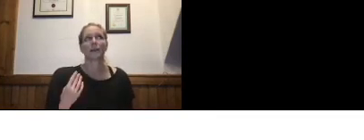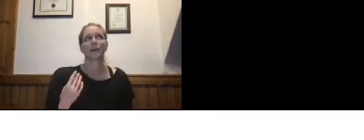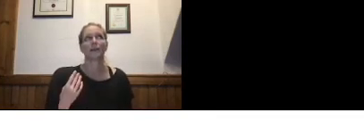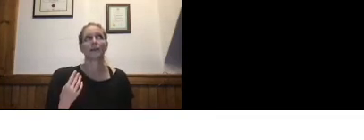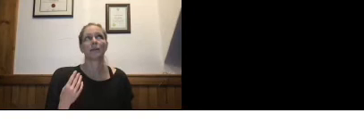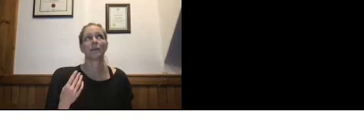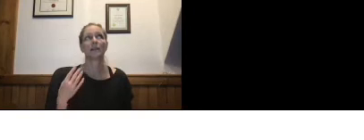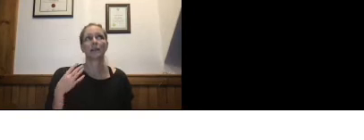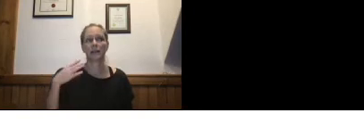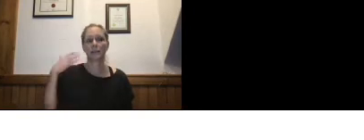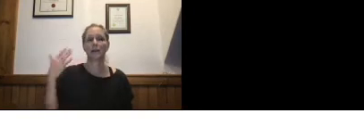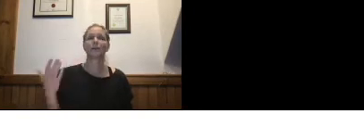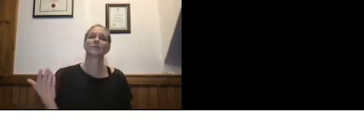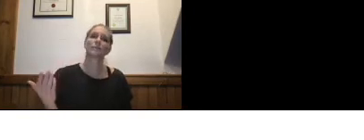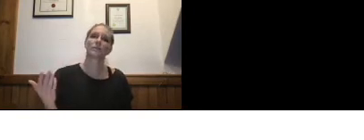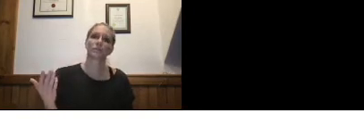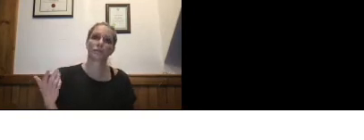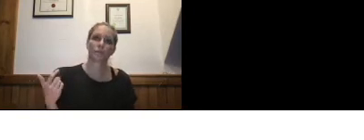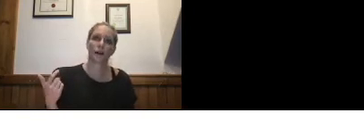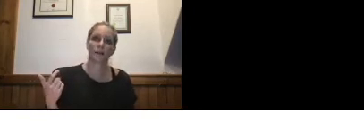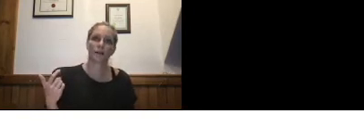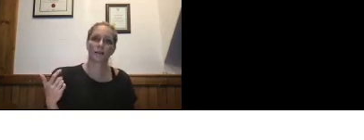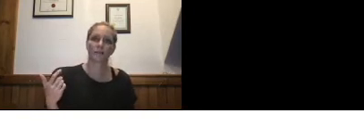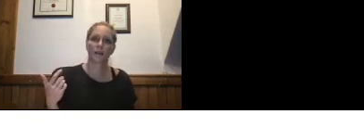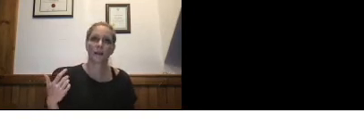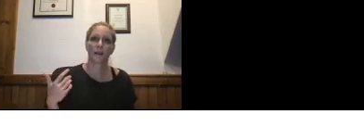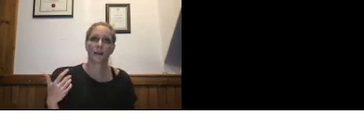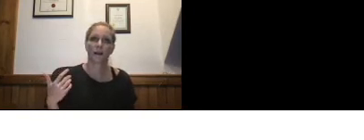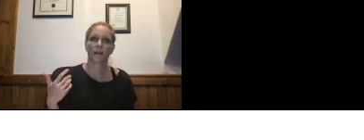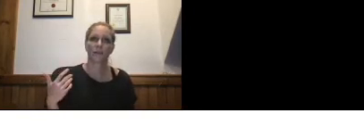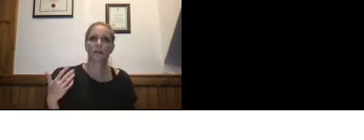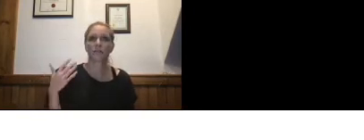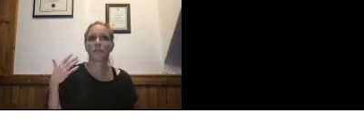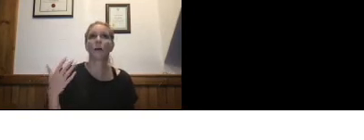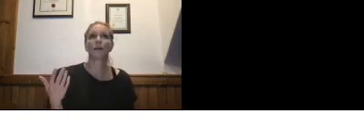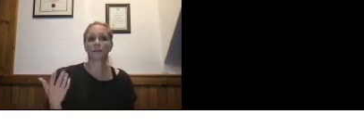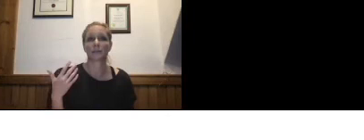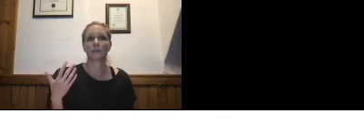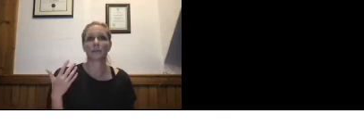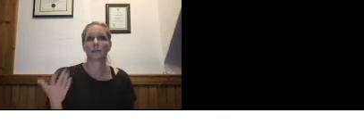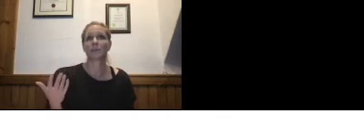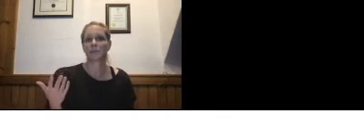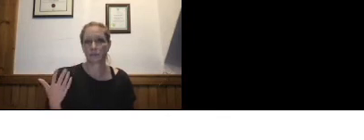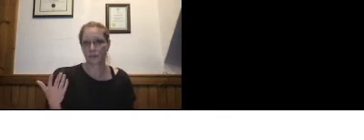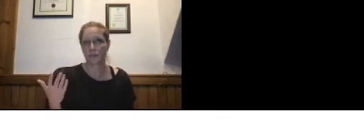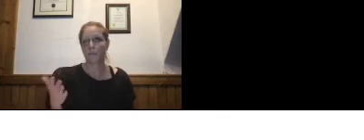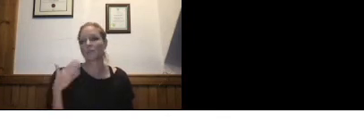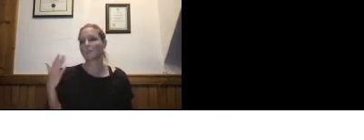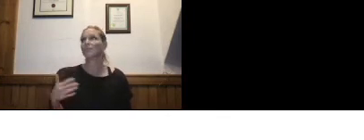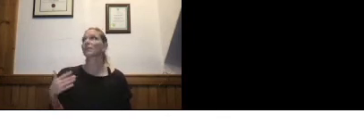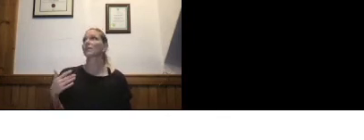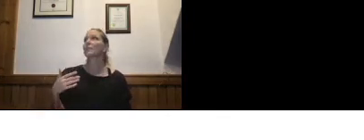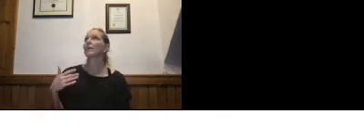which really came about because the researchers were asking the question of when symptoms start, or